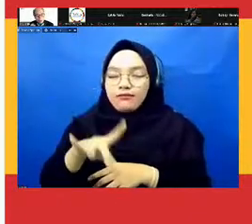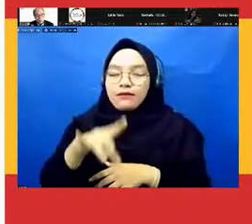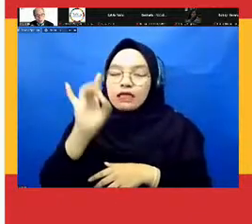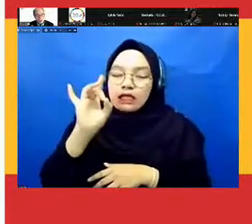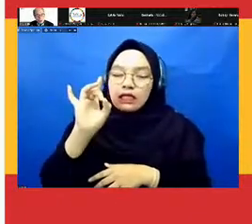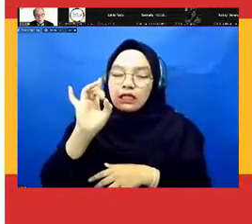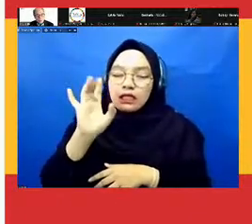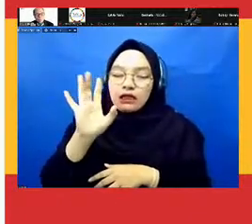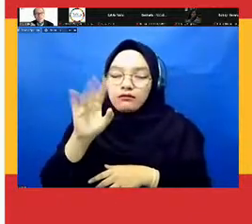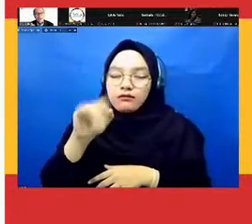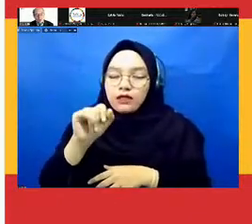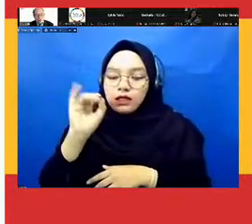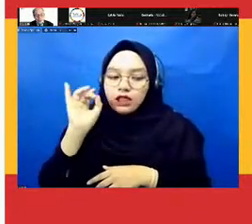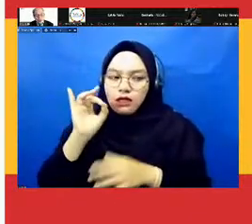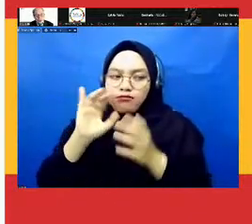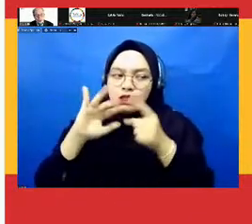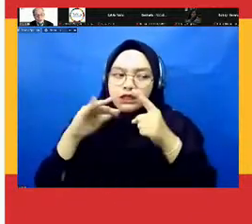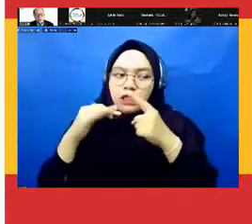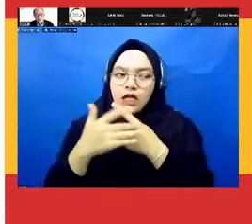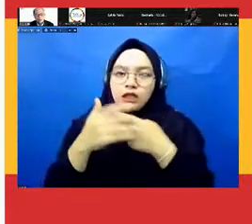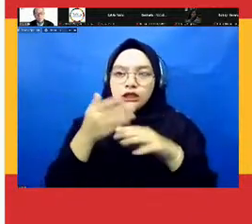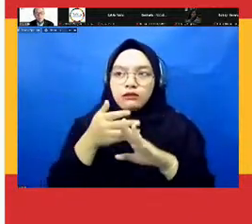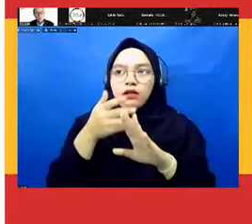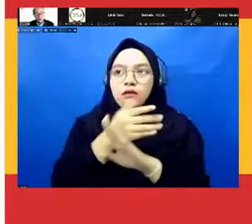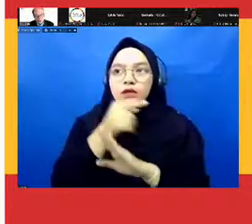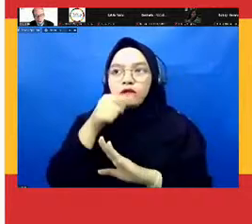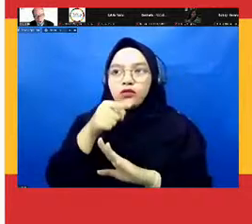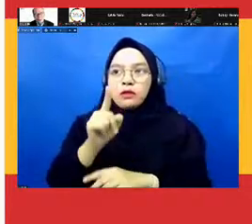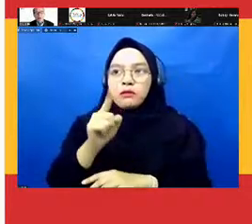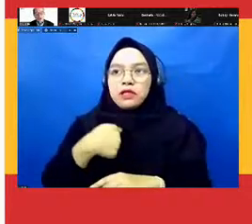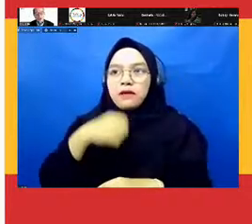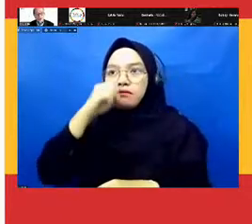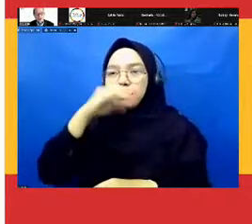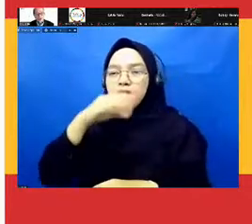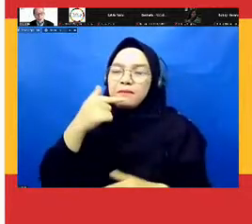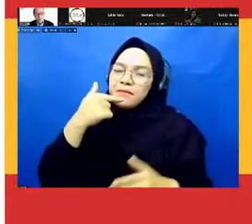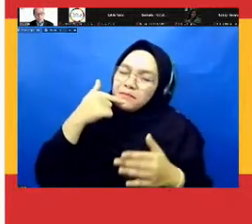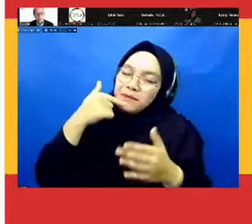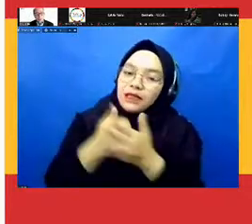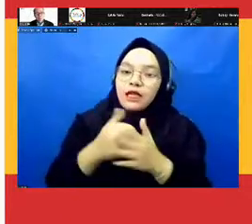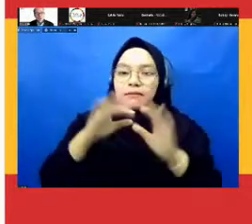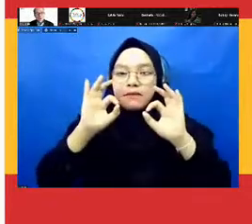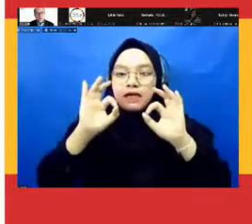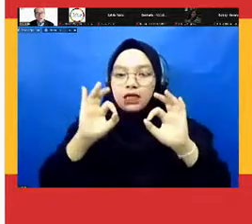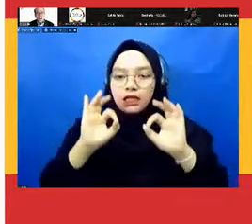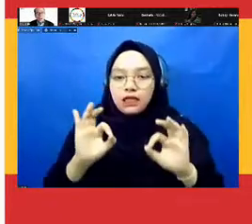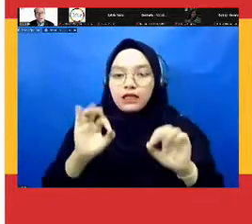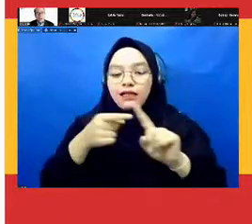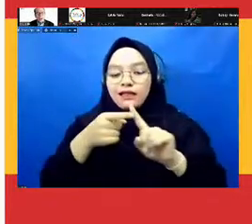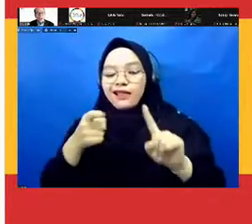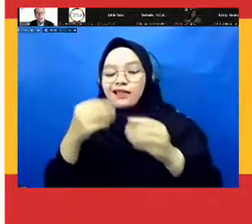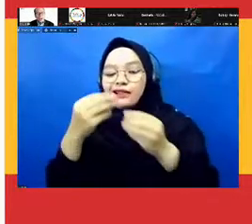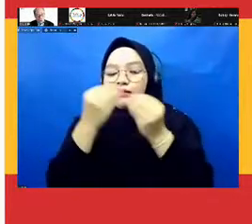the importance of education of younger generation for them to be